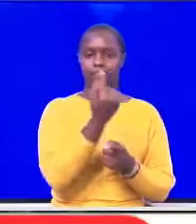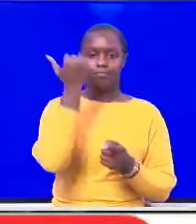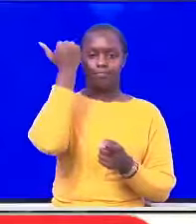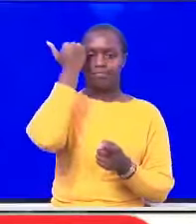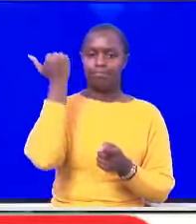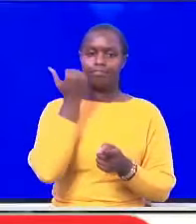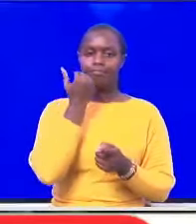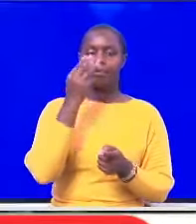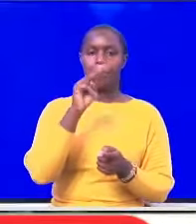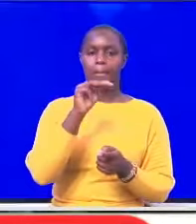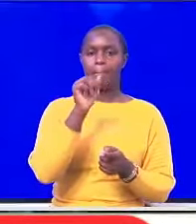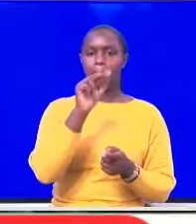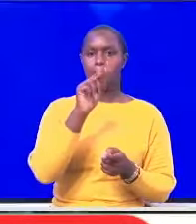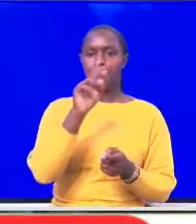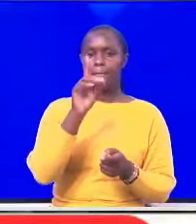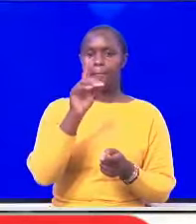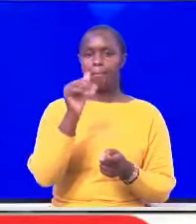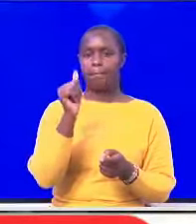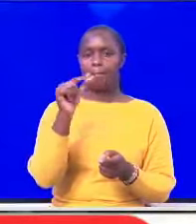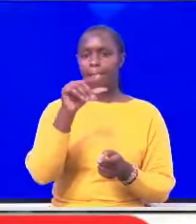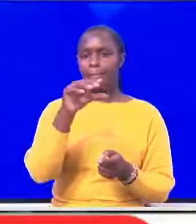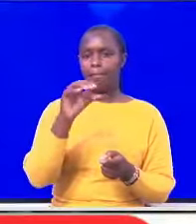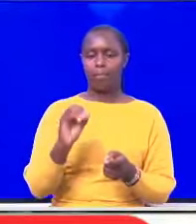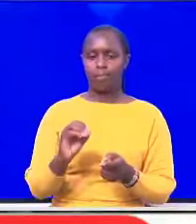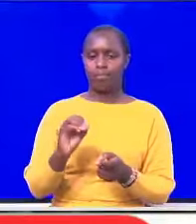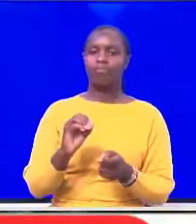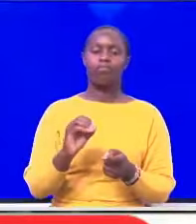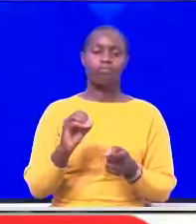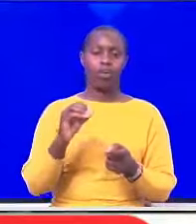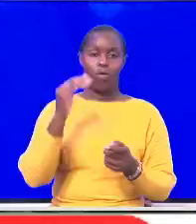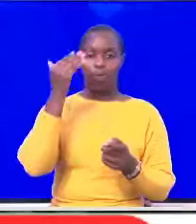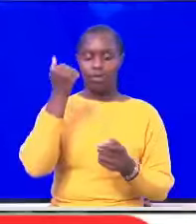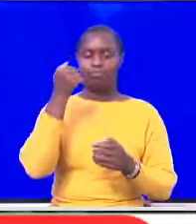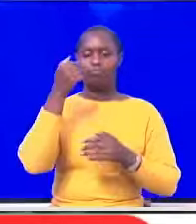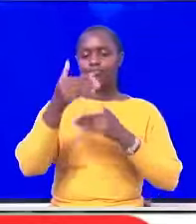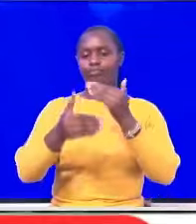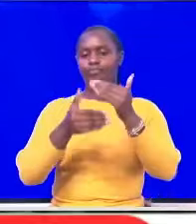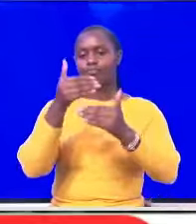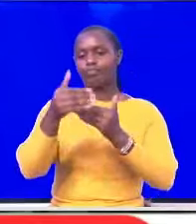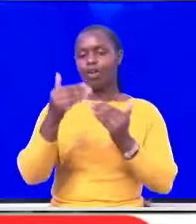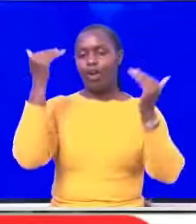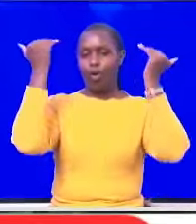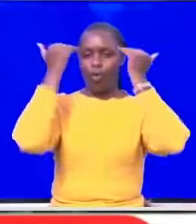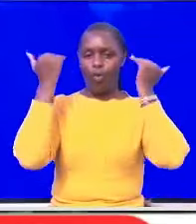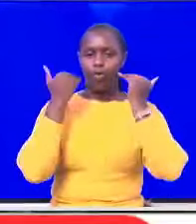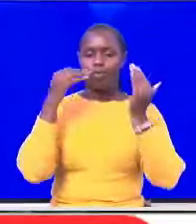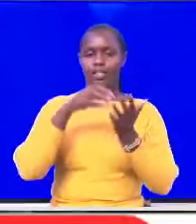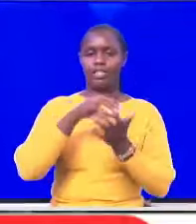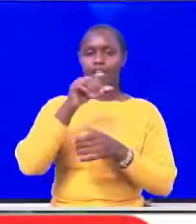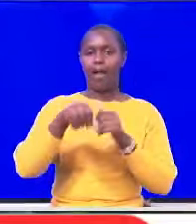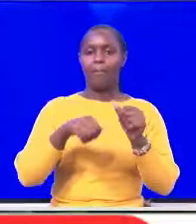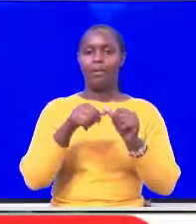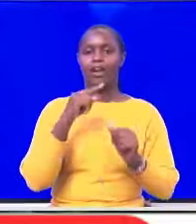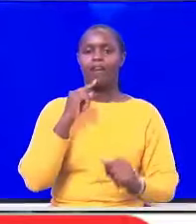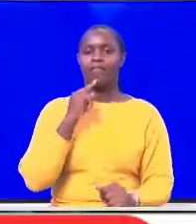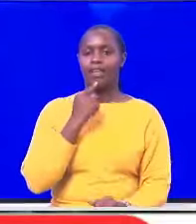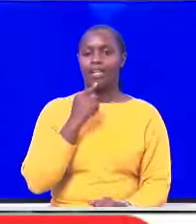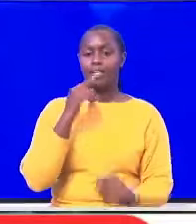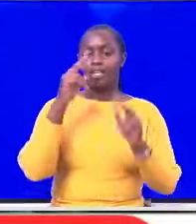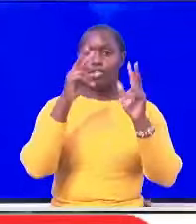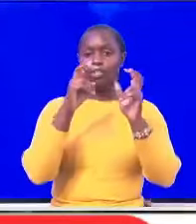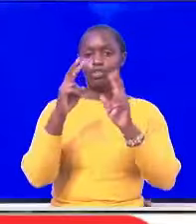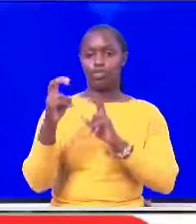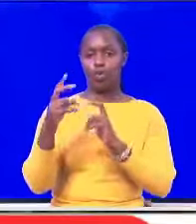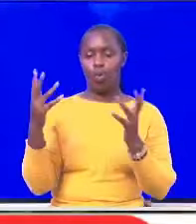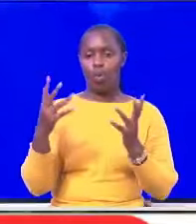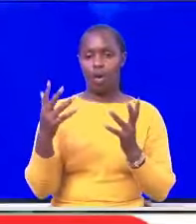Monday for a hearing of a case of their involvement in the Finland education program saga, where a state witness appeared to